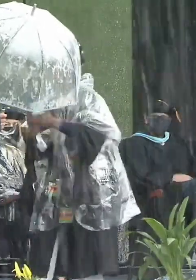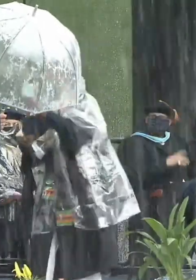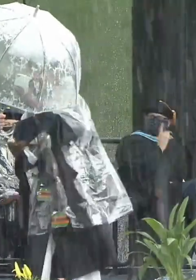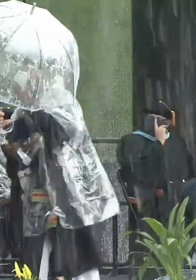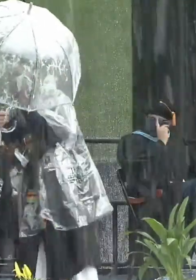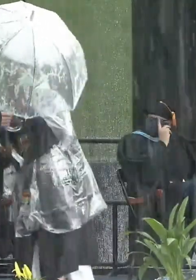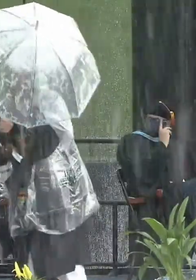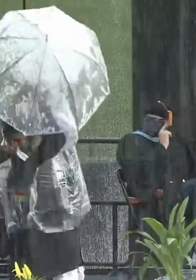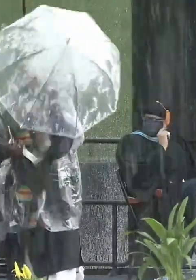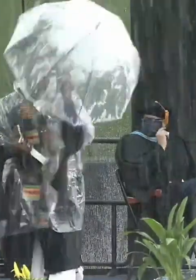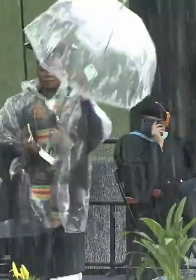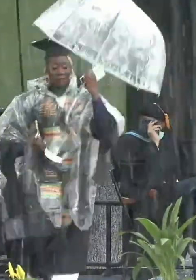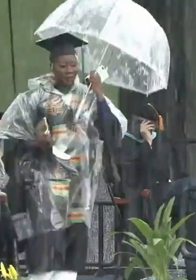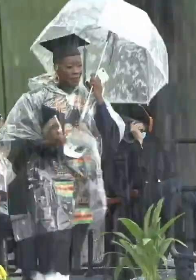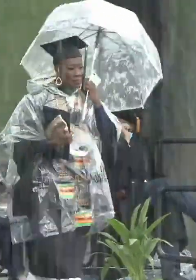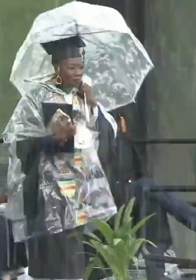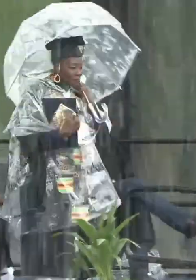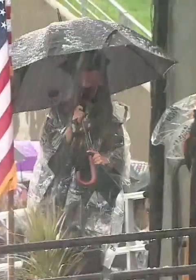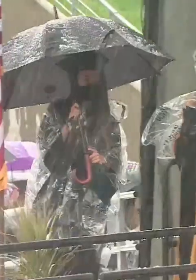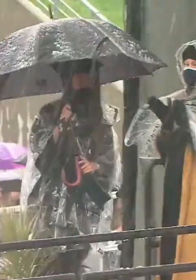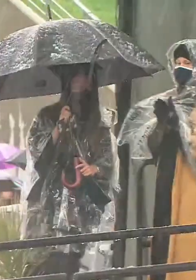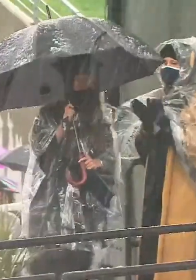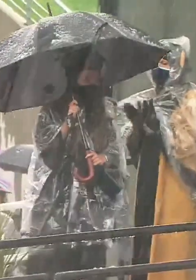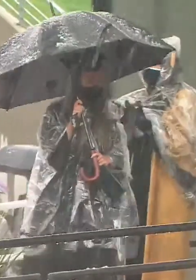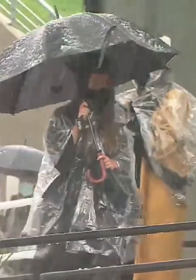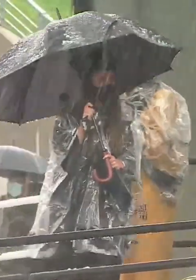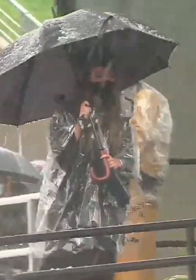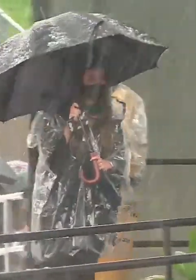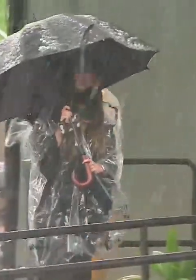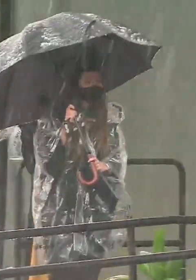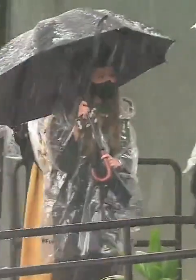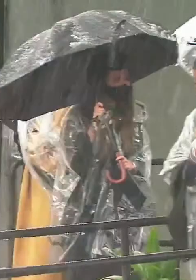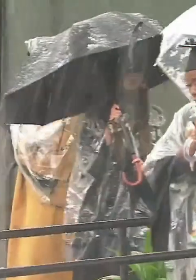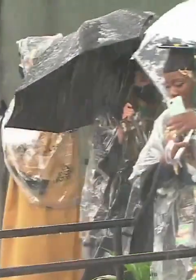Madison H. Myers.